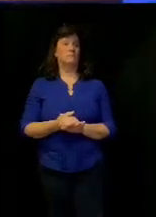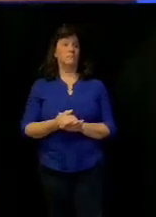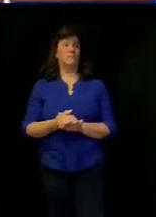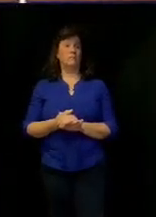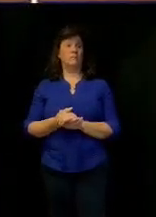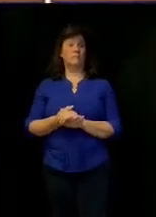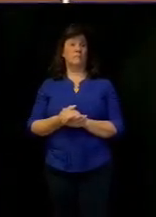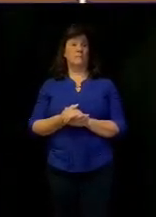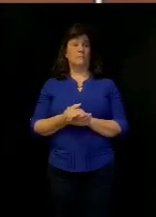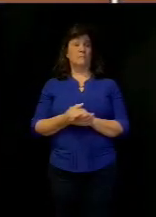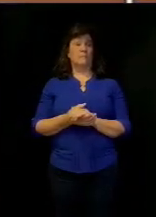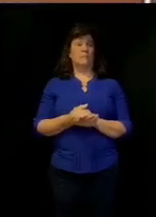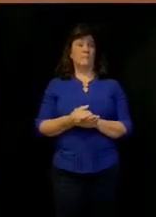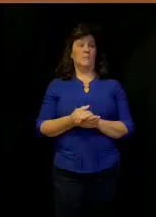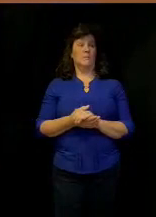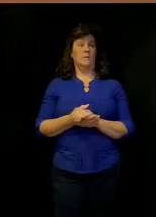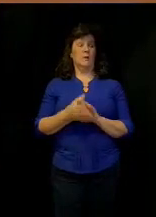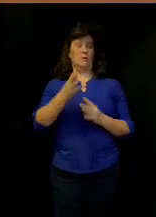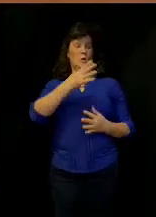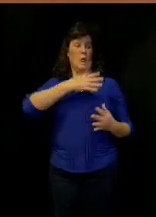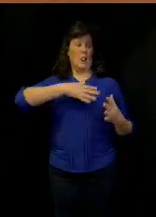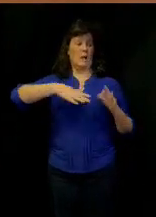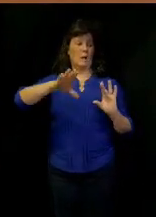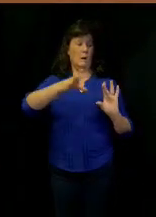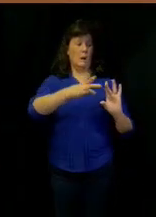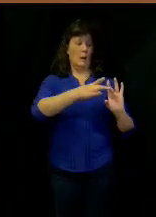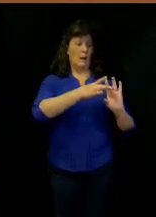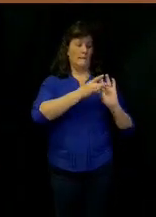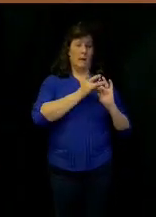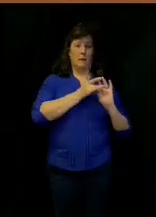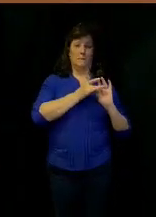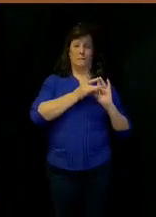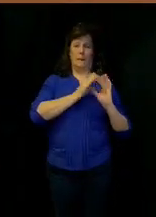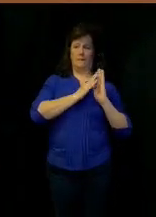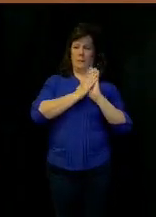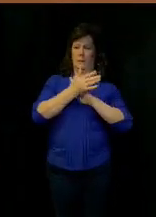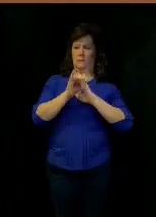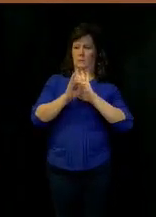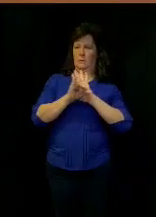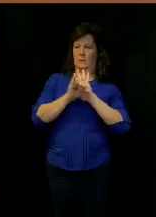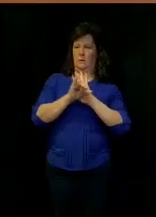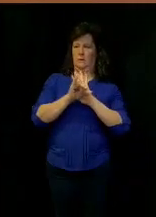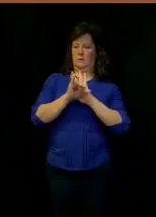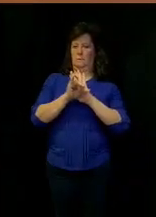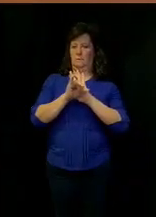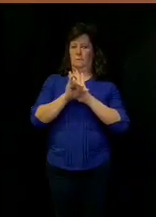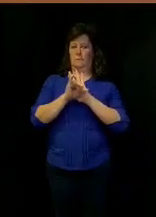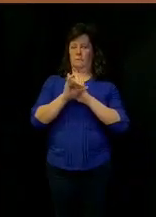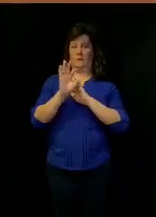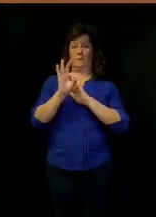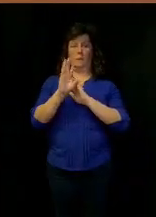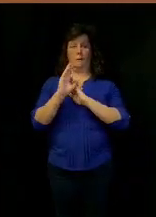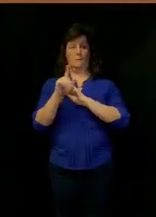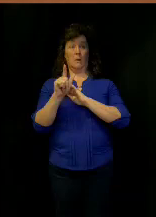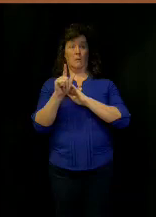you closely associate with those things, it begins to identify you. Well, Pastor Paul,